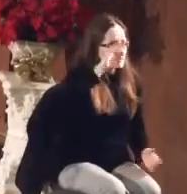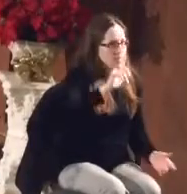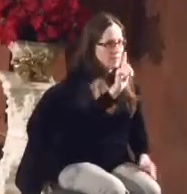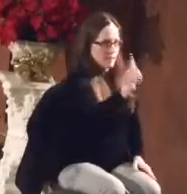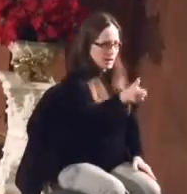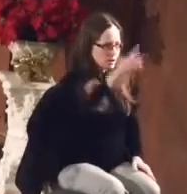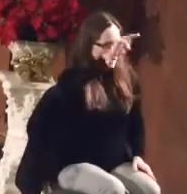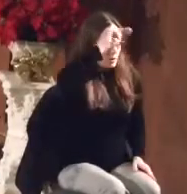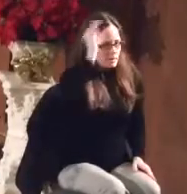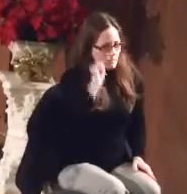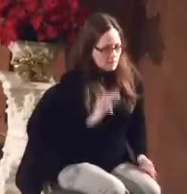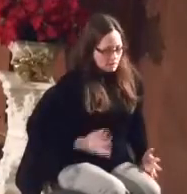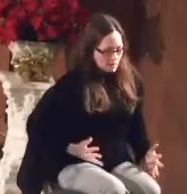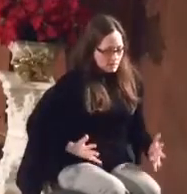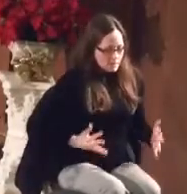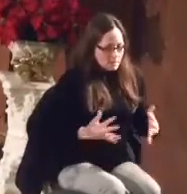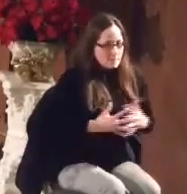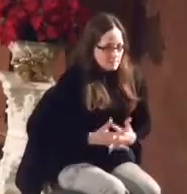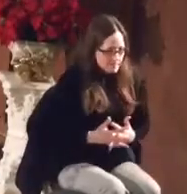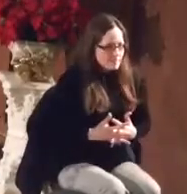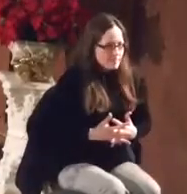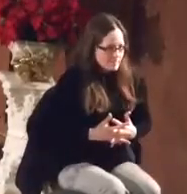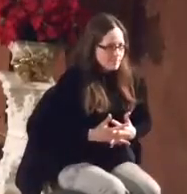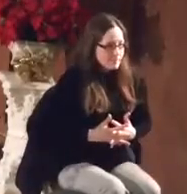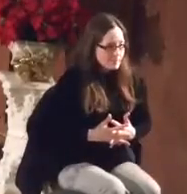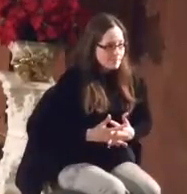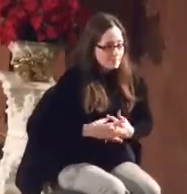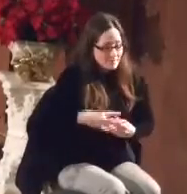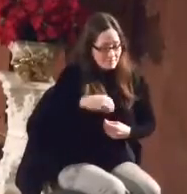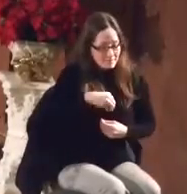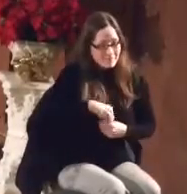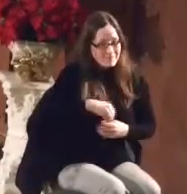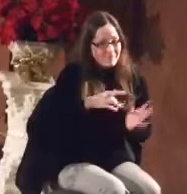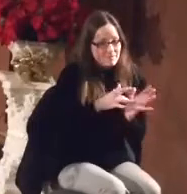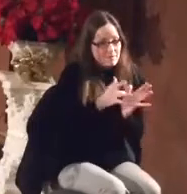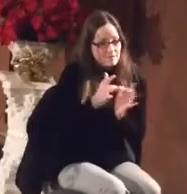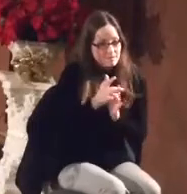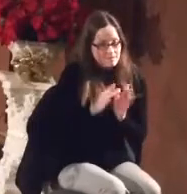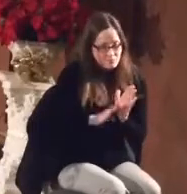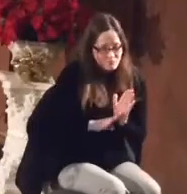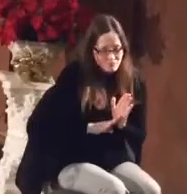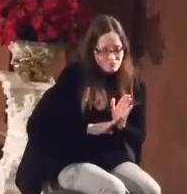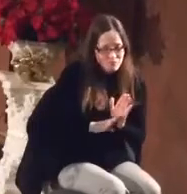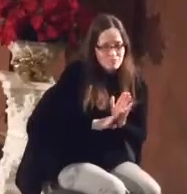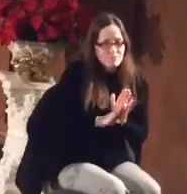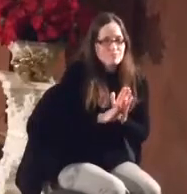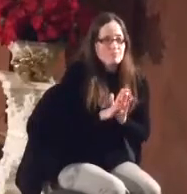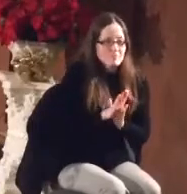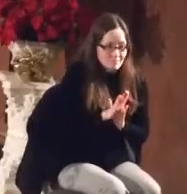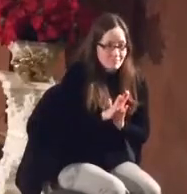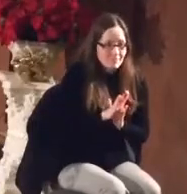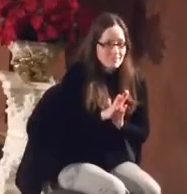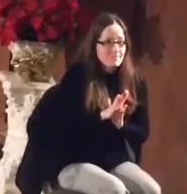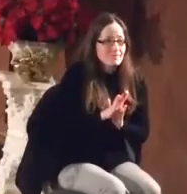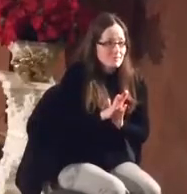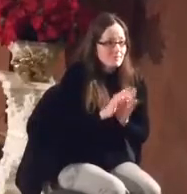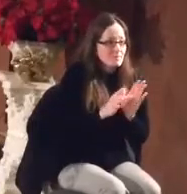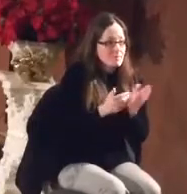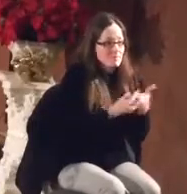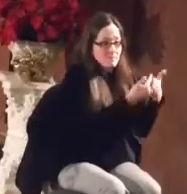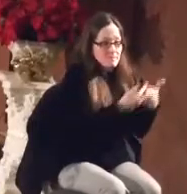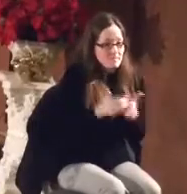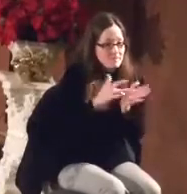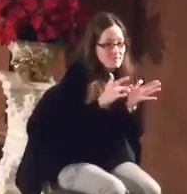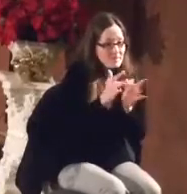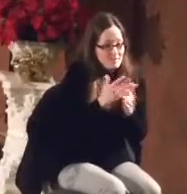Bible says that in the womb, Jesus developed. When He was born, those little hands reached